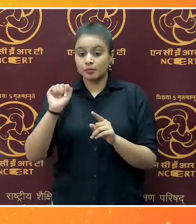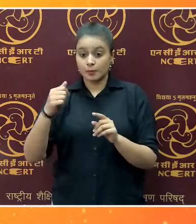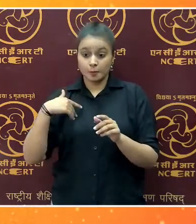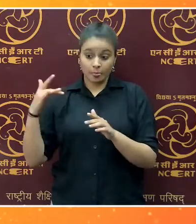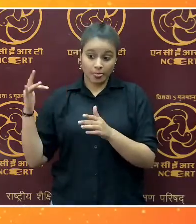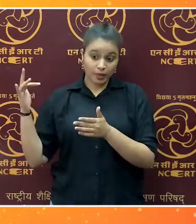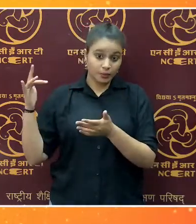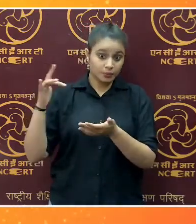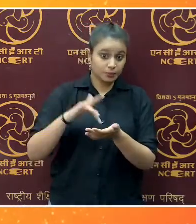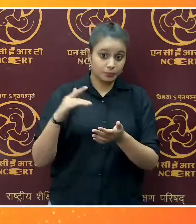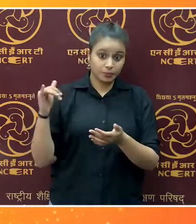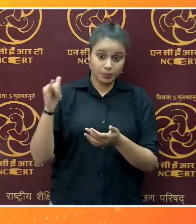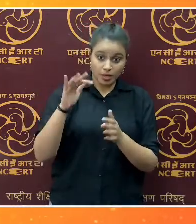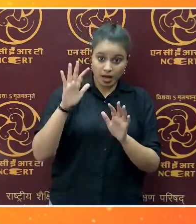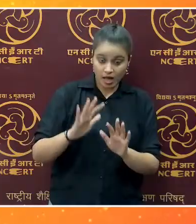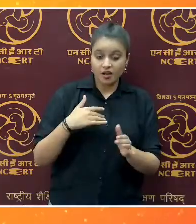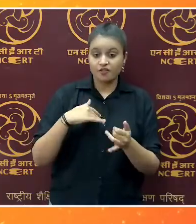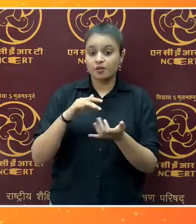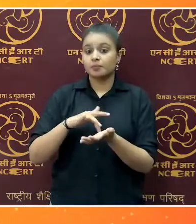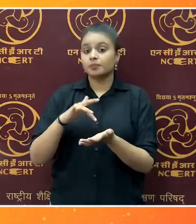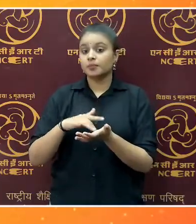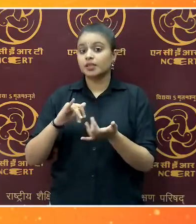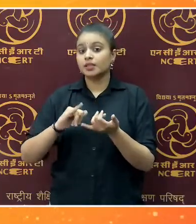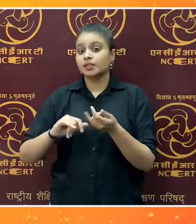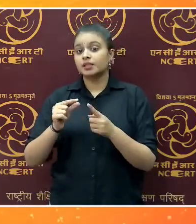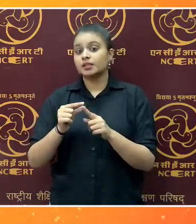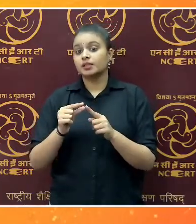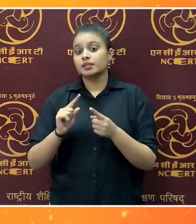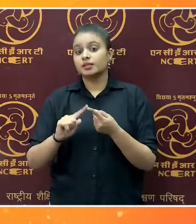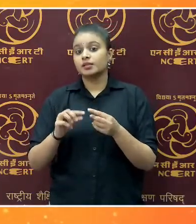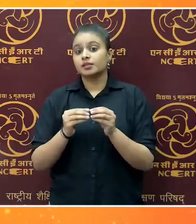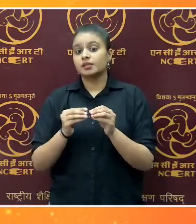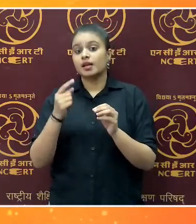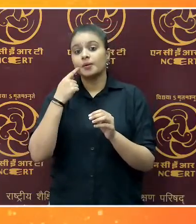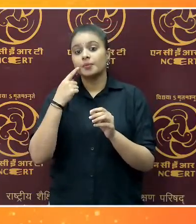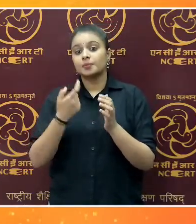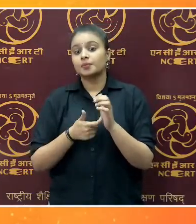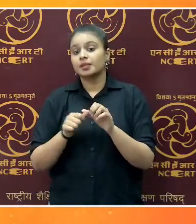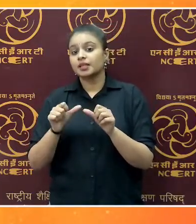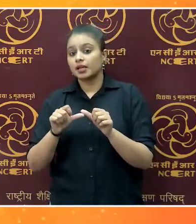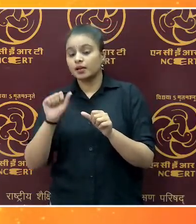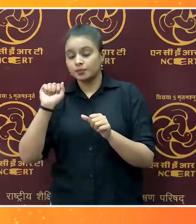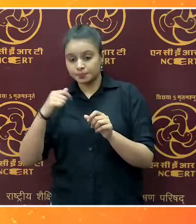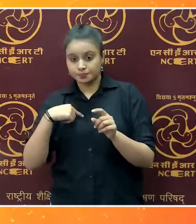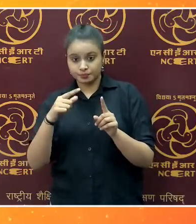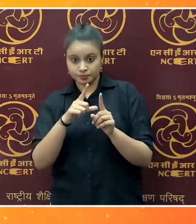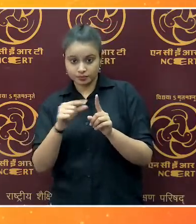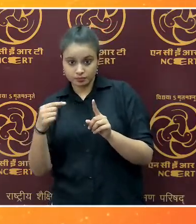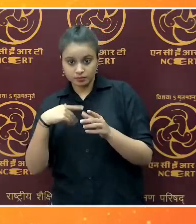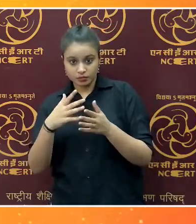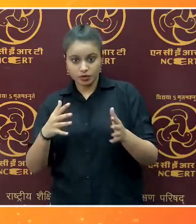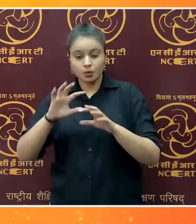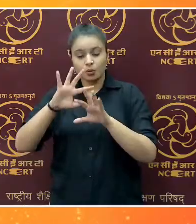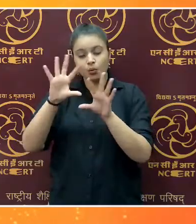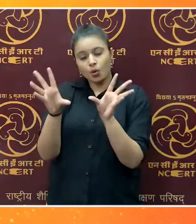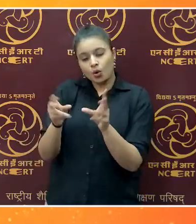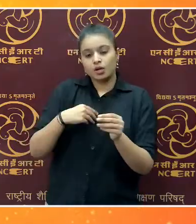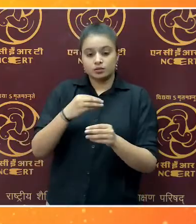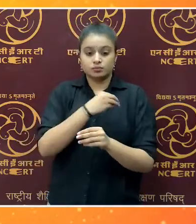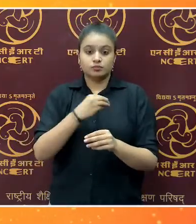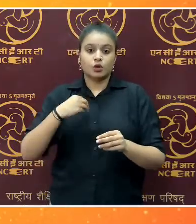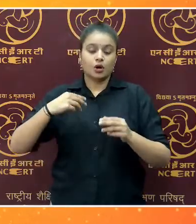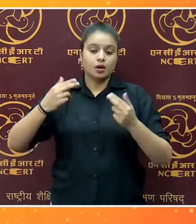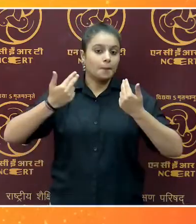from Siberia and Miami to tell you that Dr. Dolittle is the goat of all doctors.